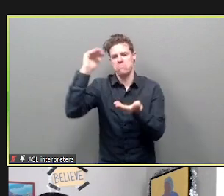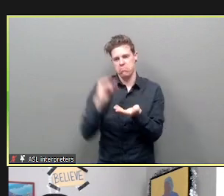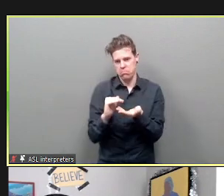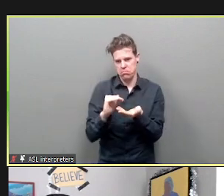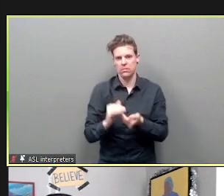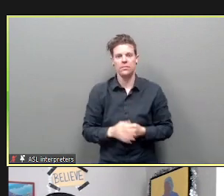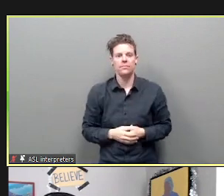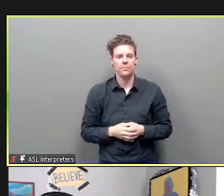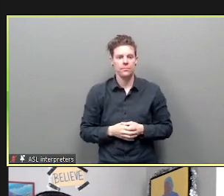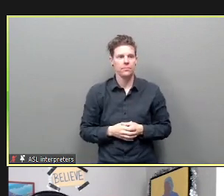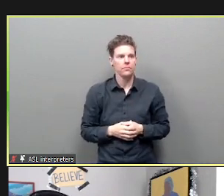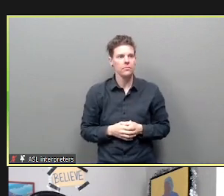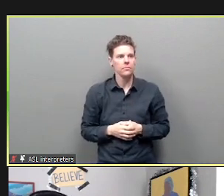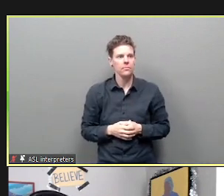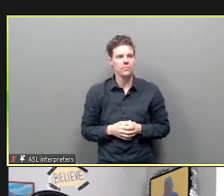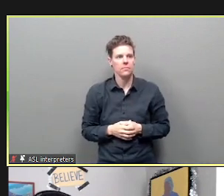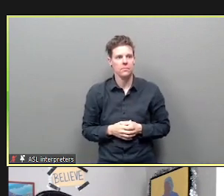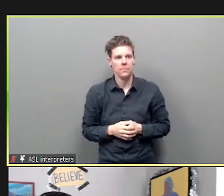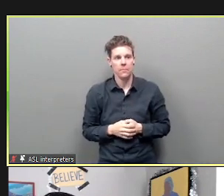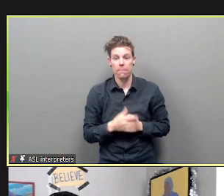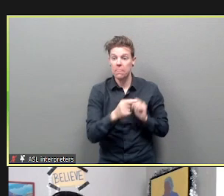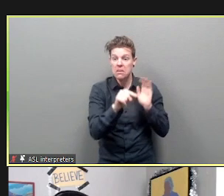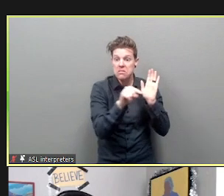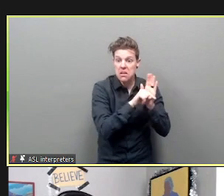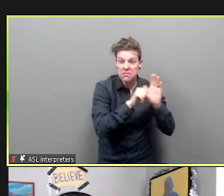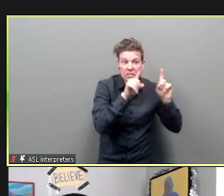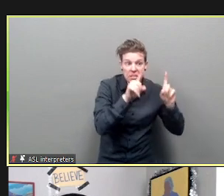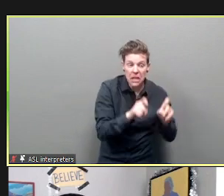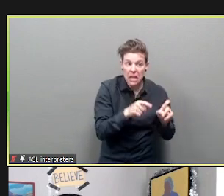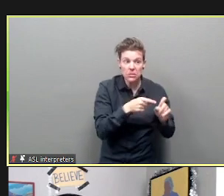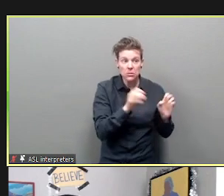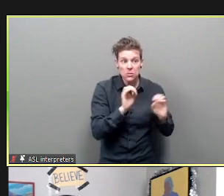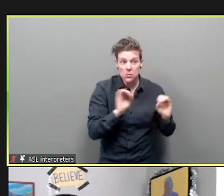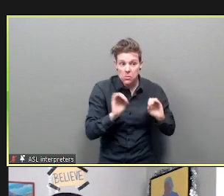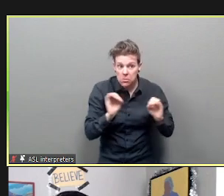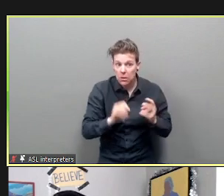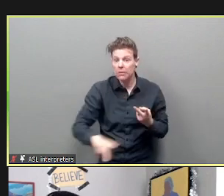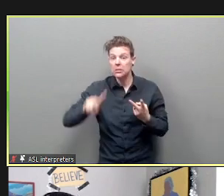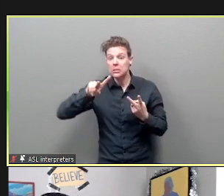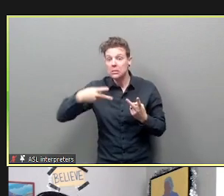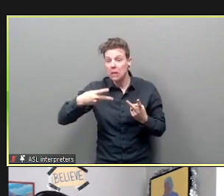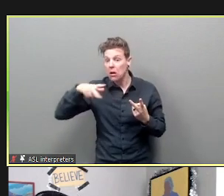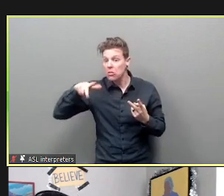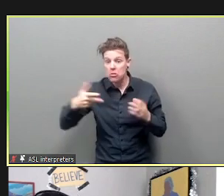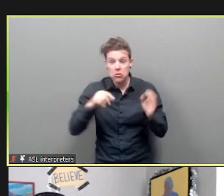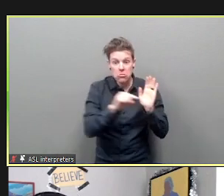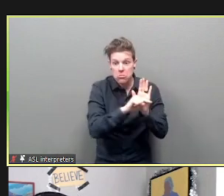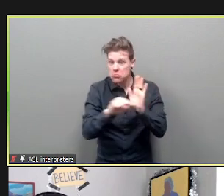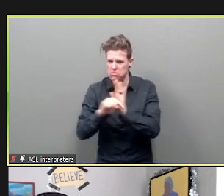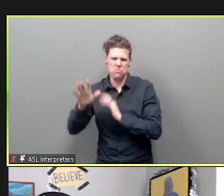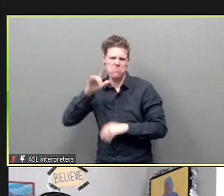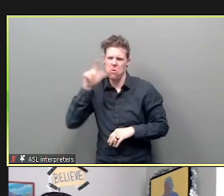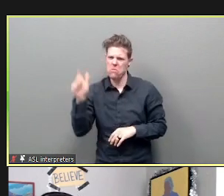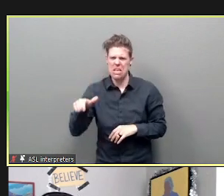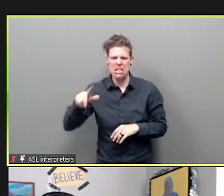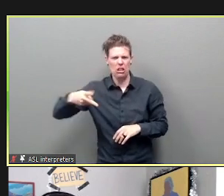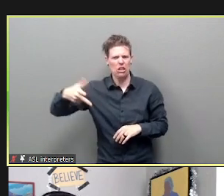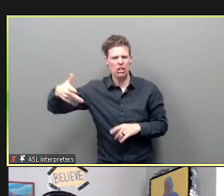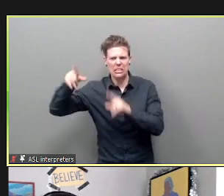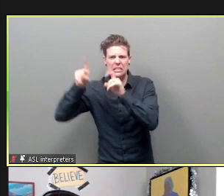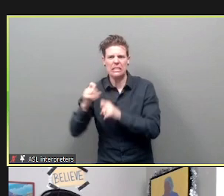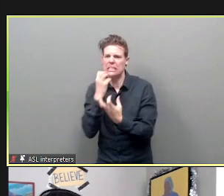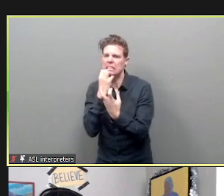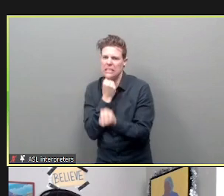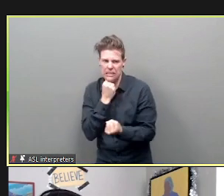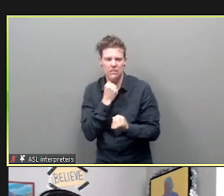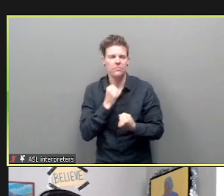But this is the other piece that's really important. If you did have a close contact, with someone with COVID. And that's actually